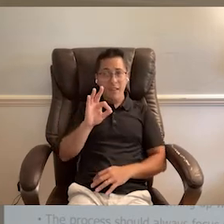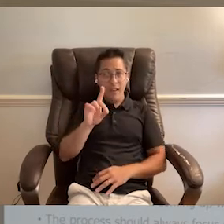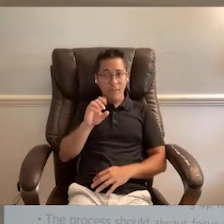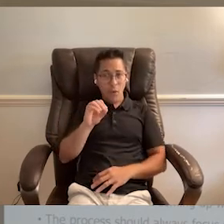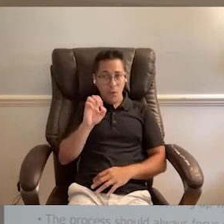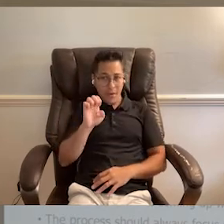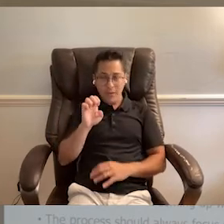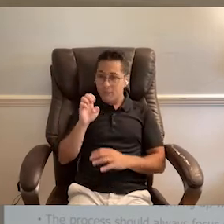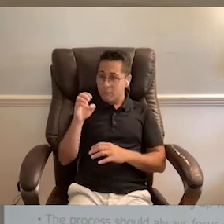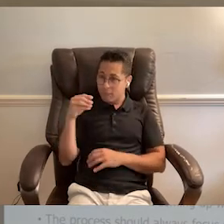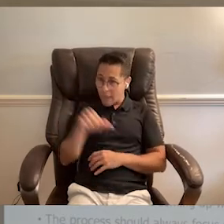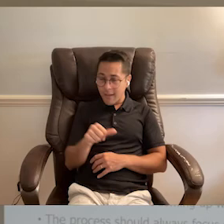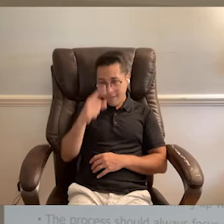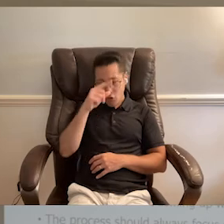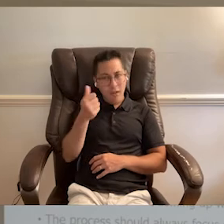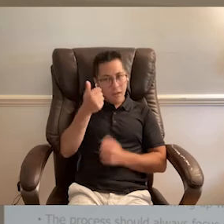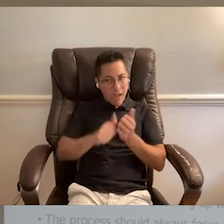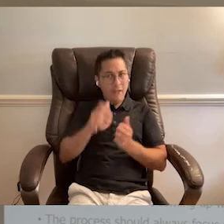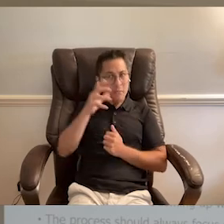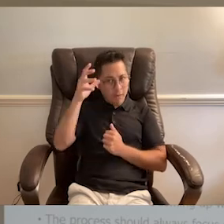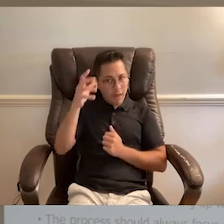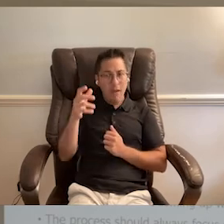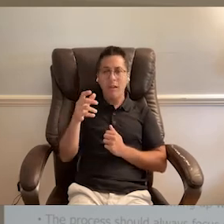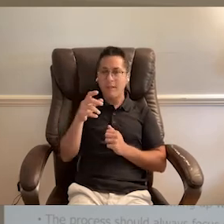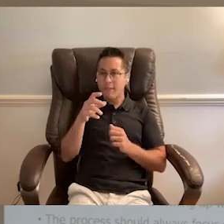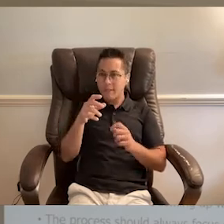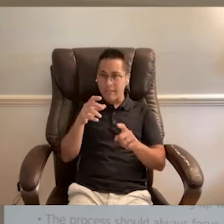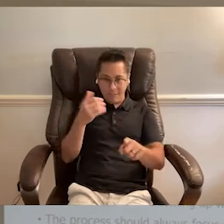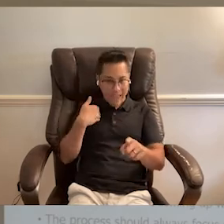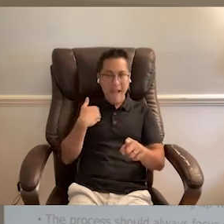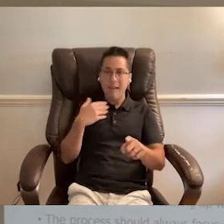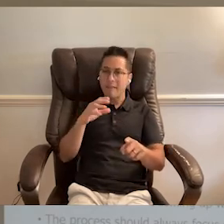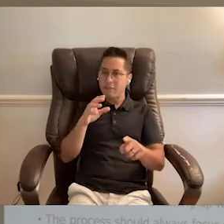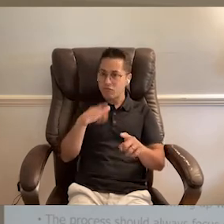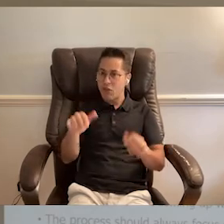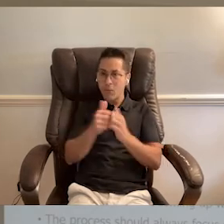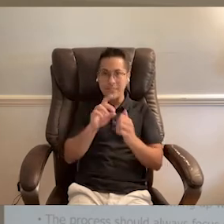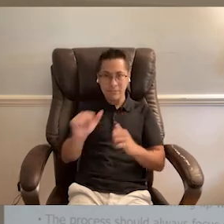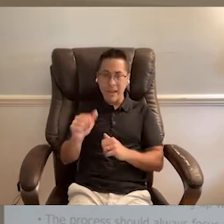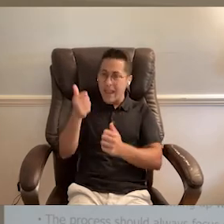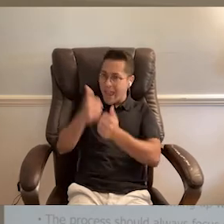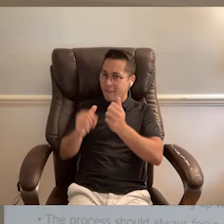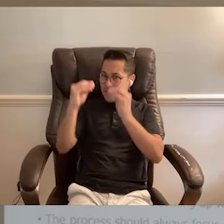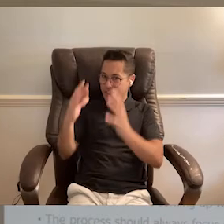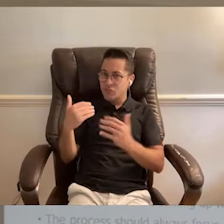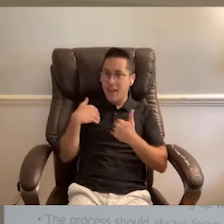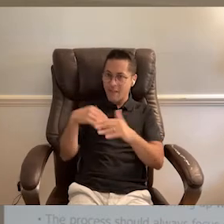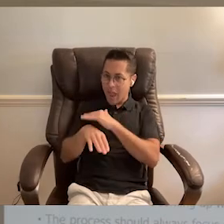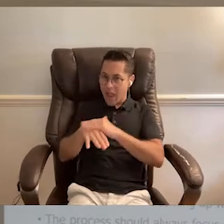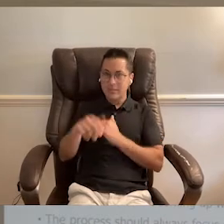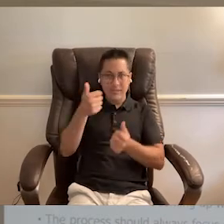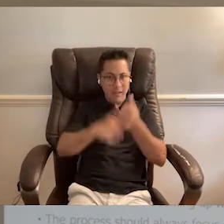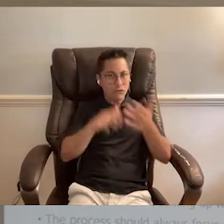of a child with a disability. Every teacher should have access to it, every school district. It's really your best